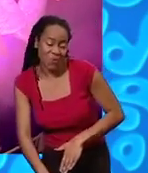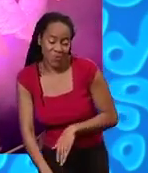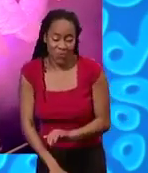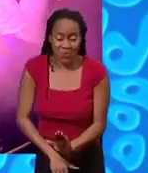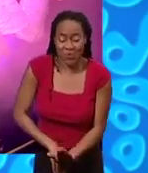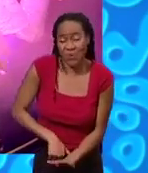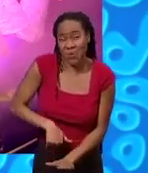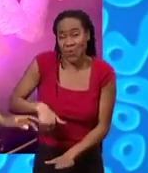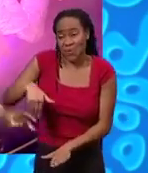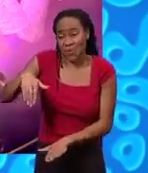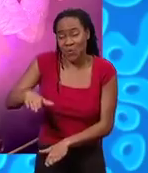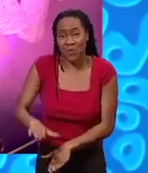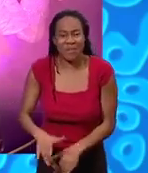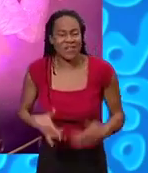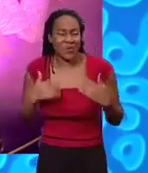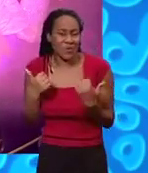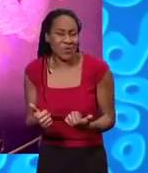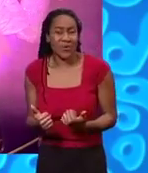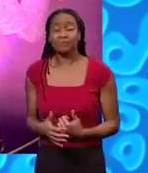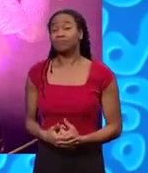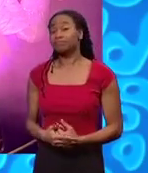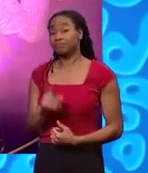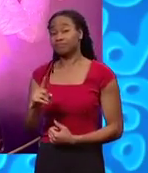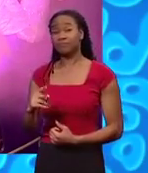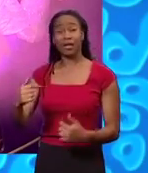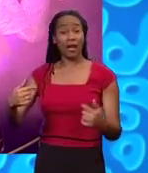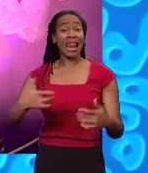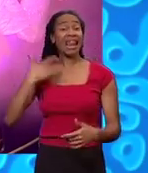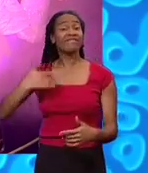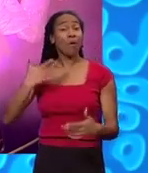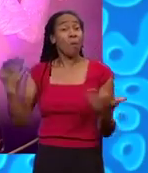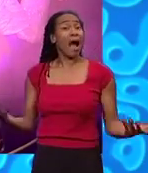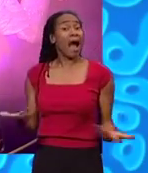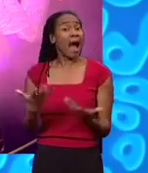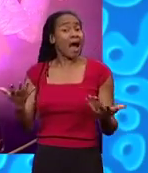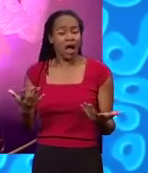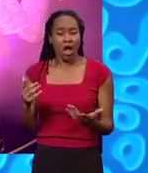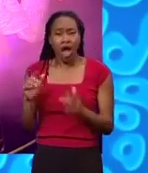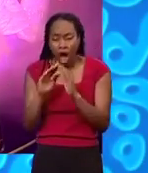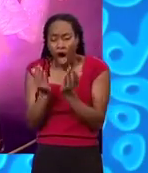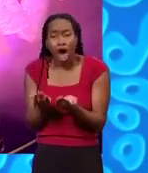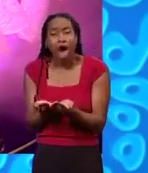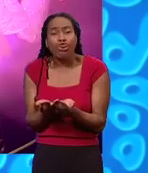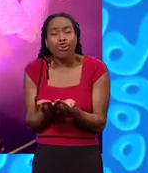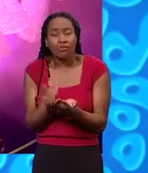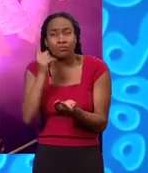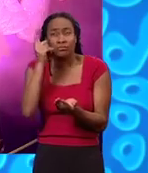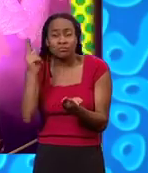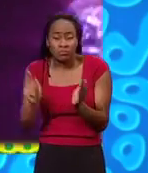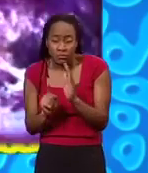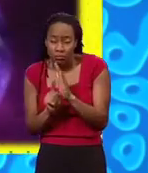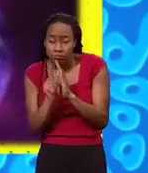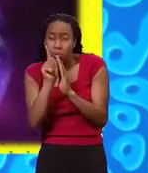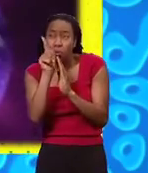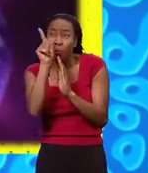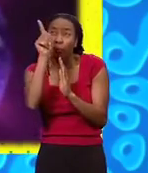Yes. Now, Earth is the planet where we live. And when the astronauts look back at it from space,